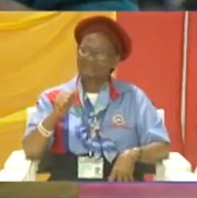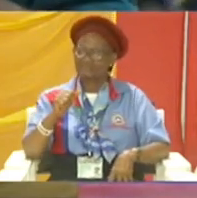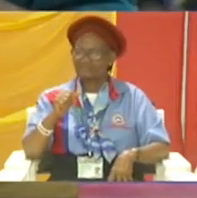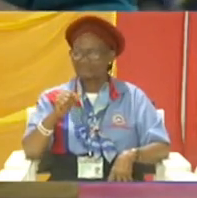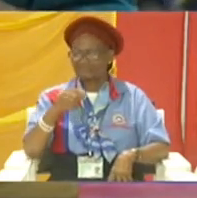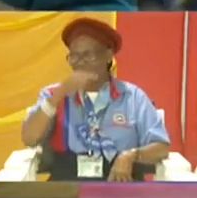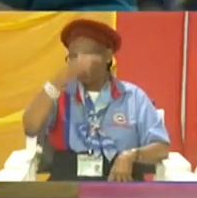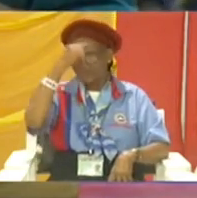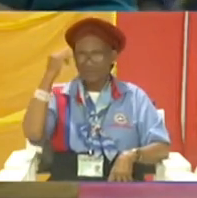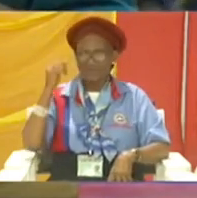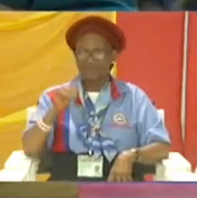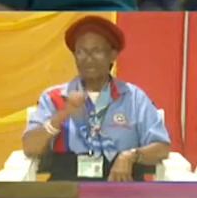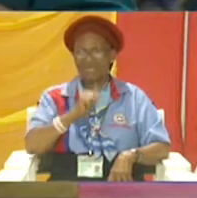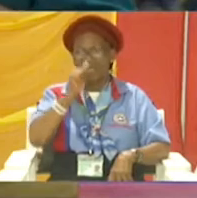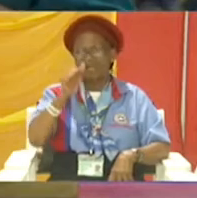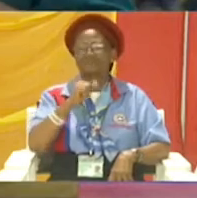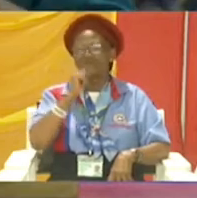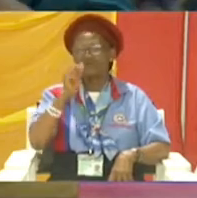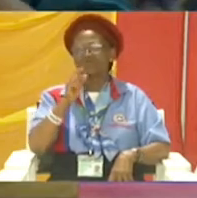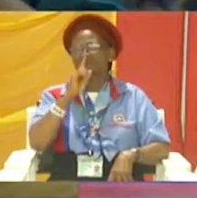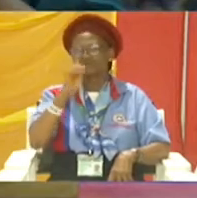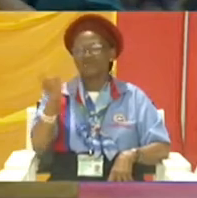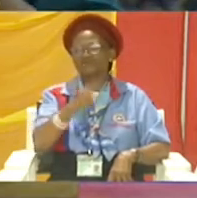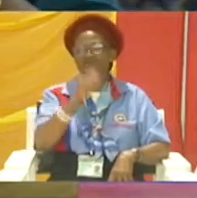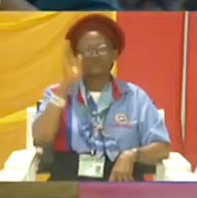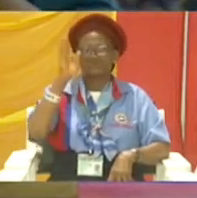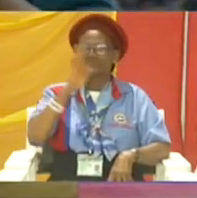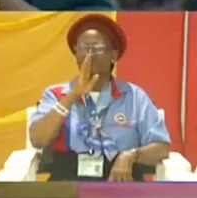I'm not sure you'll be many.